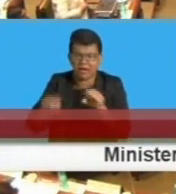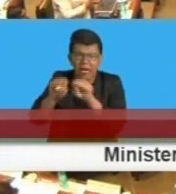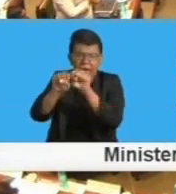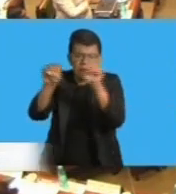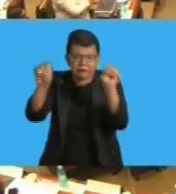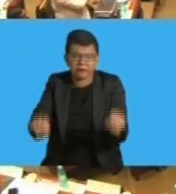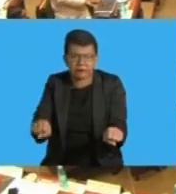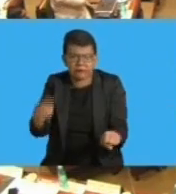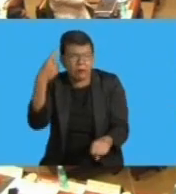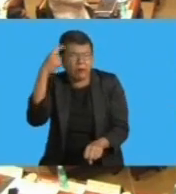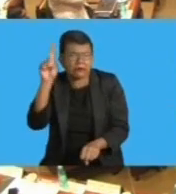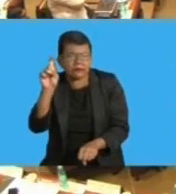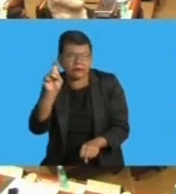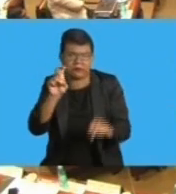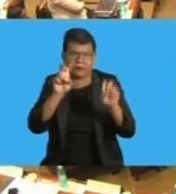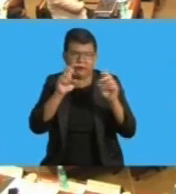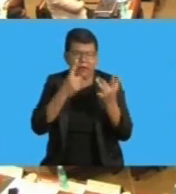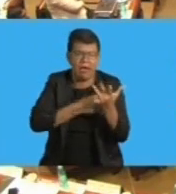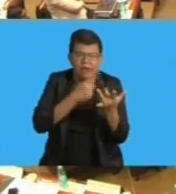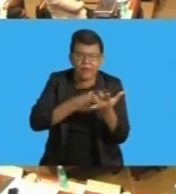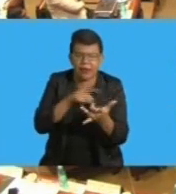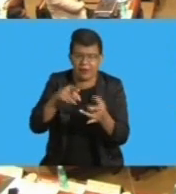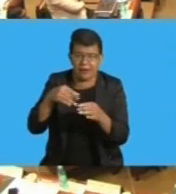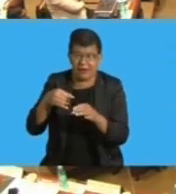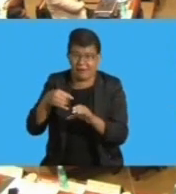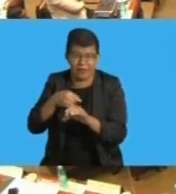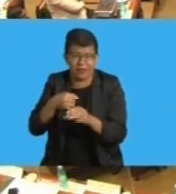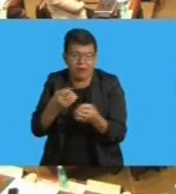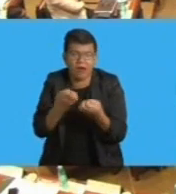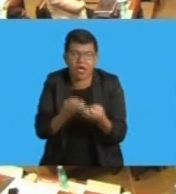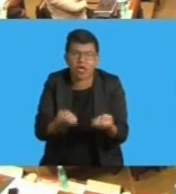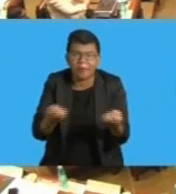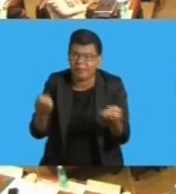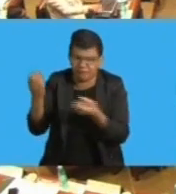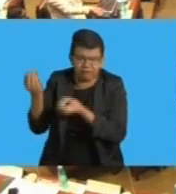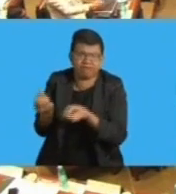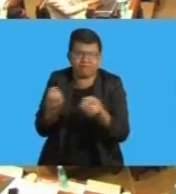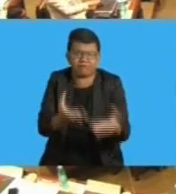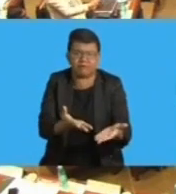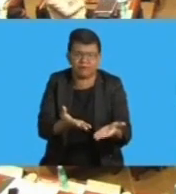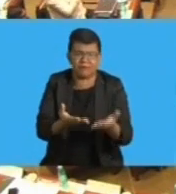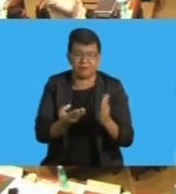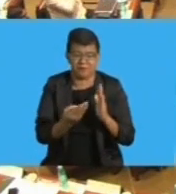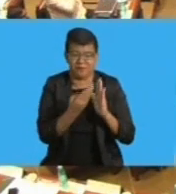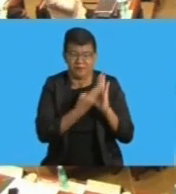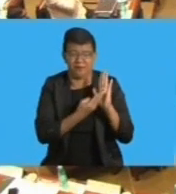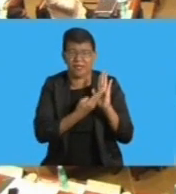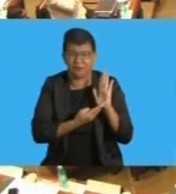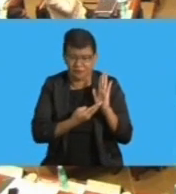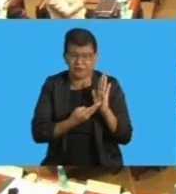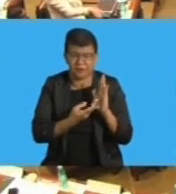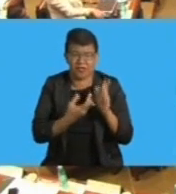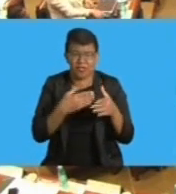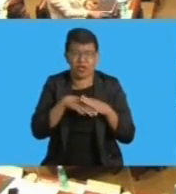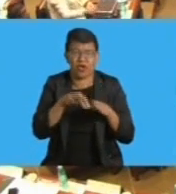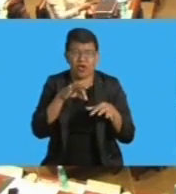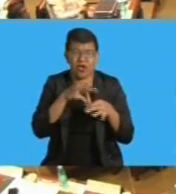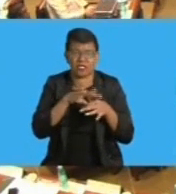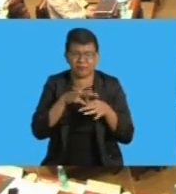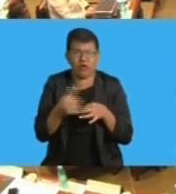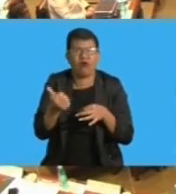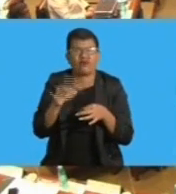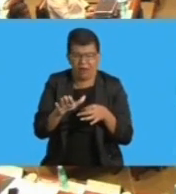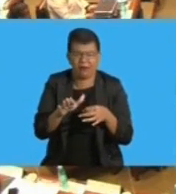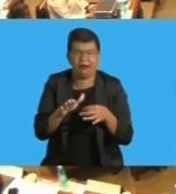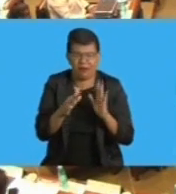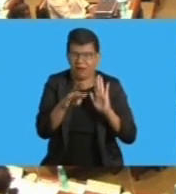purchase of necessary medical equipment and supplies. And again, Mr. Speaker, sir, the hospital has put in place the new enterprise